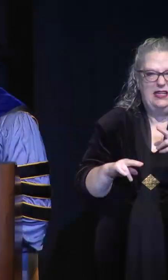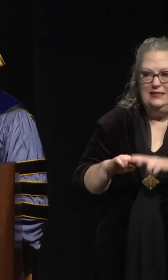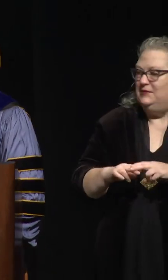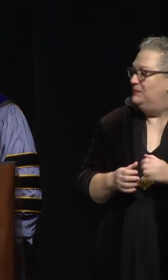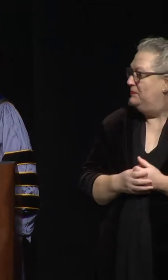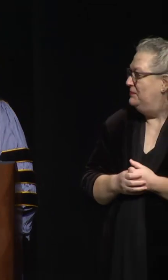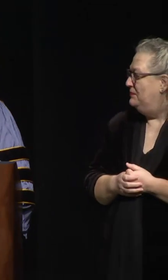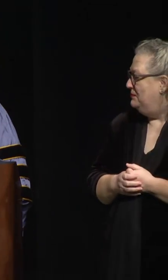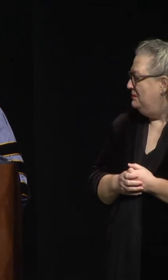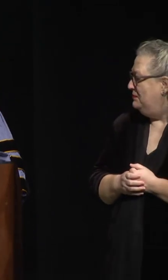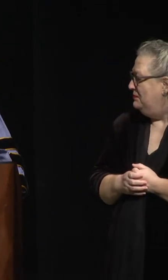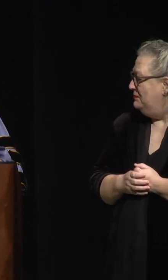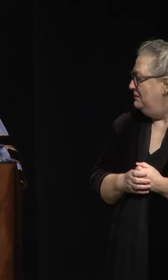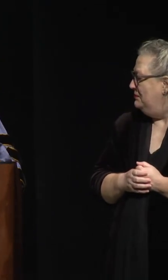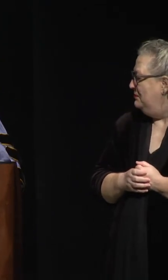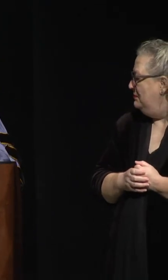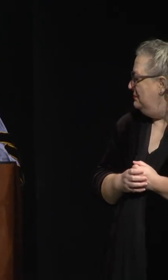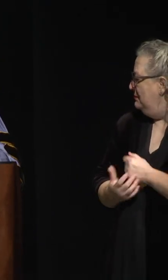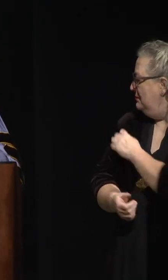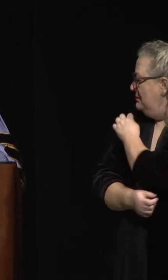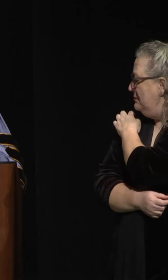seated.